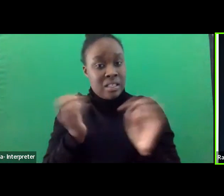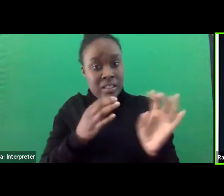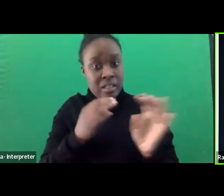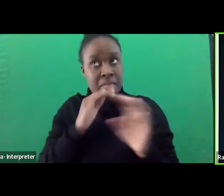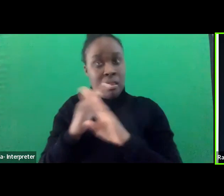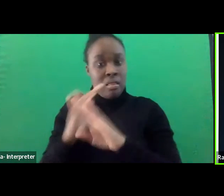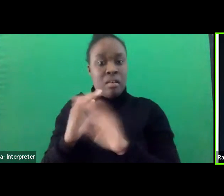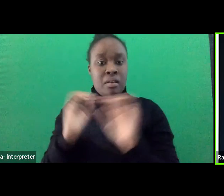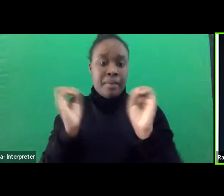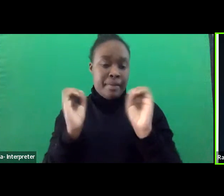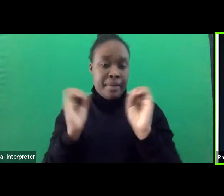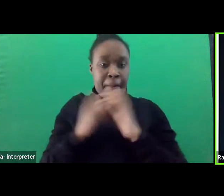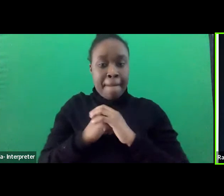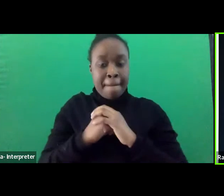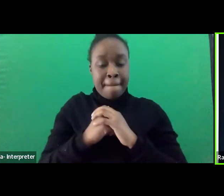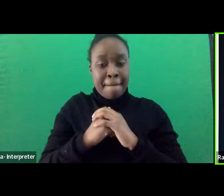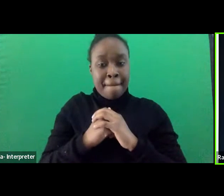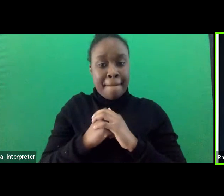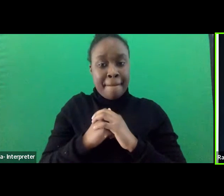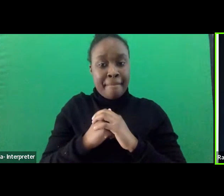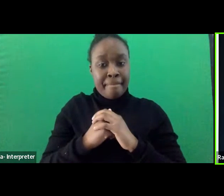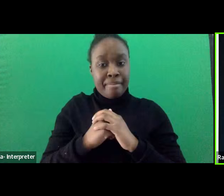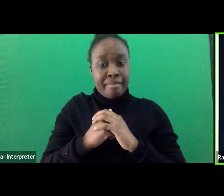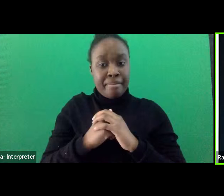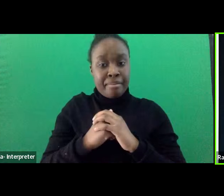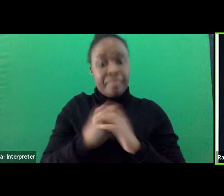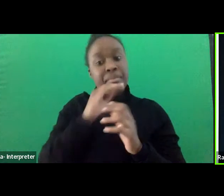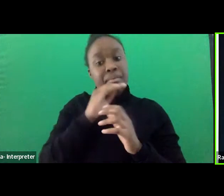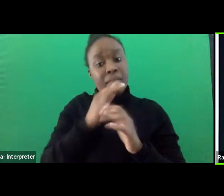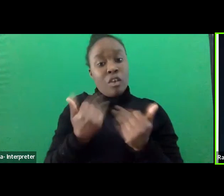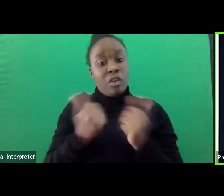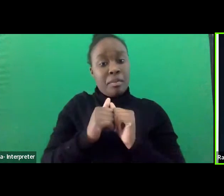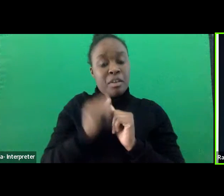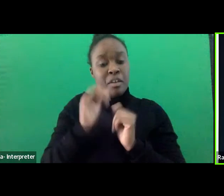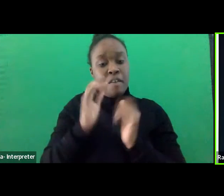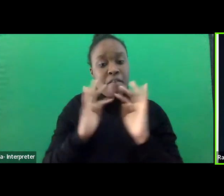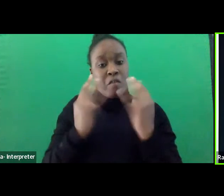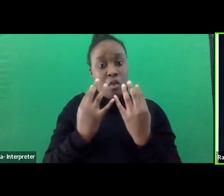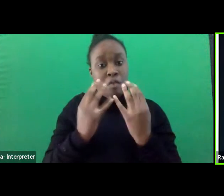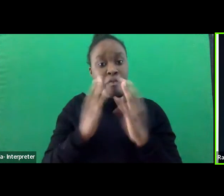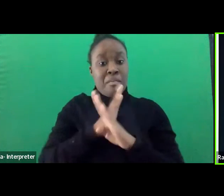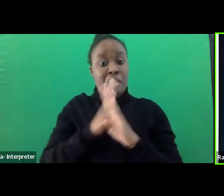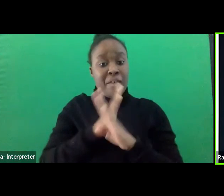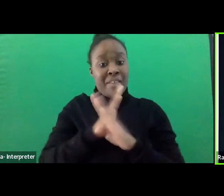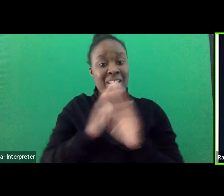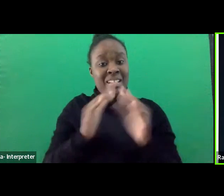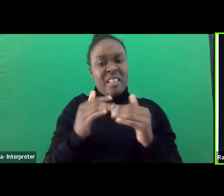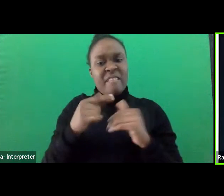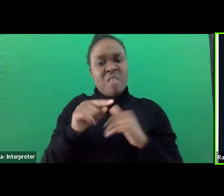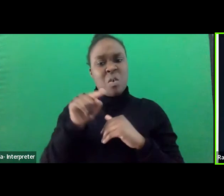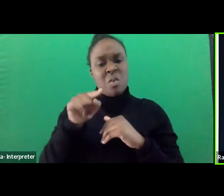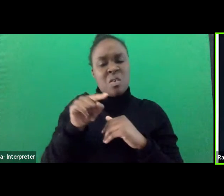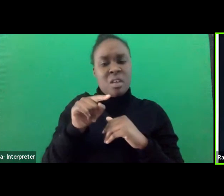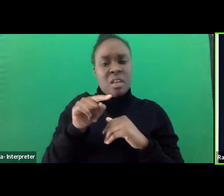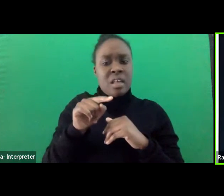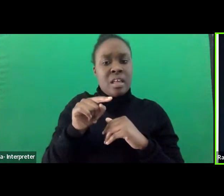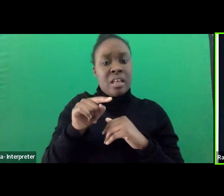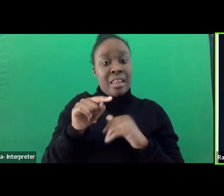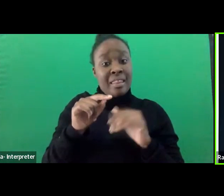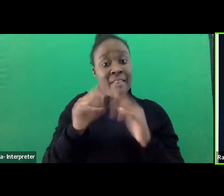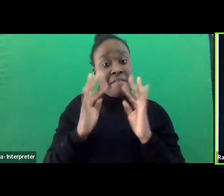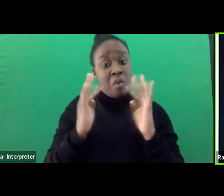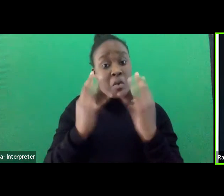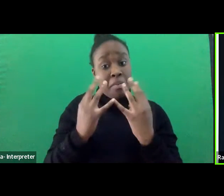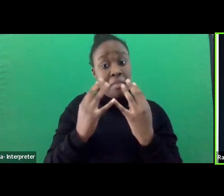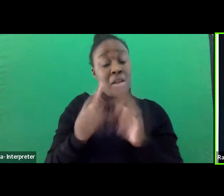following on the success of the collaborative forum with the private sector for the AEO program, I am proposing today that we